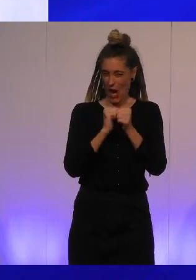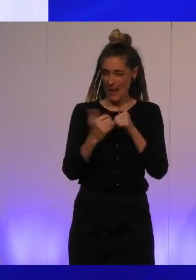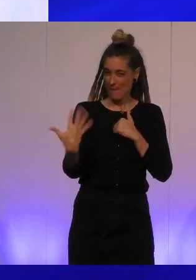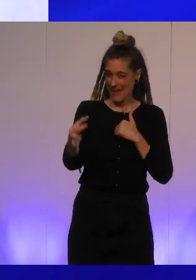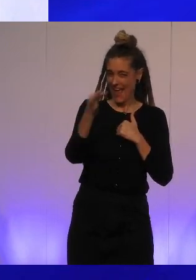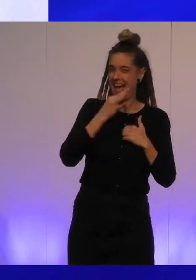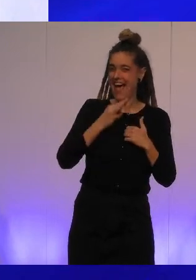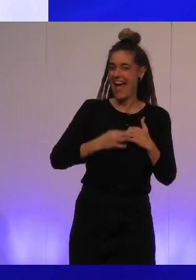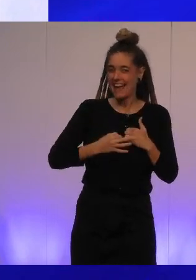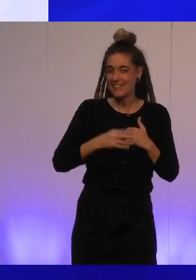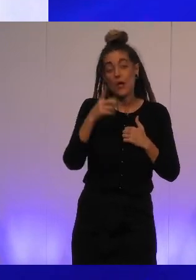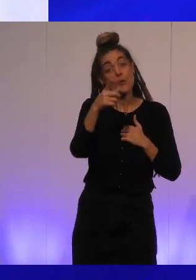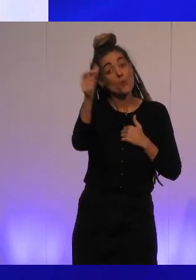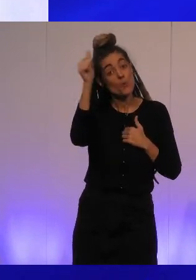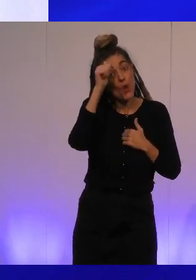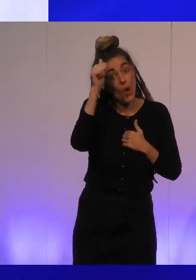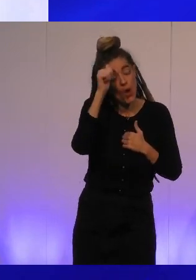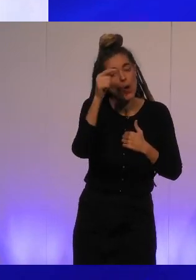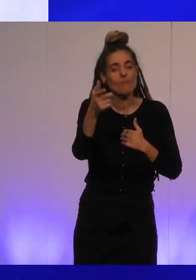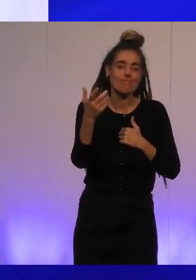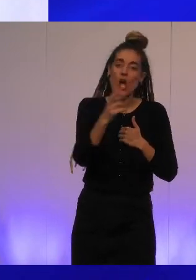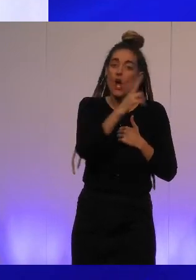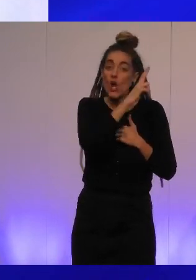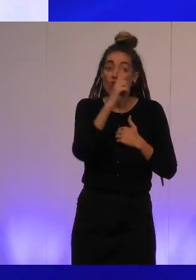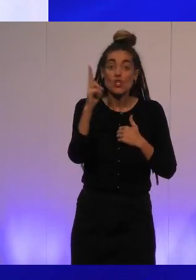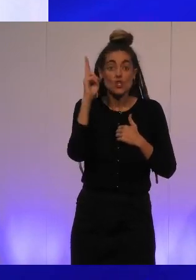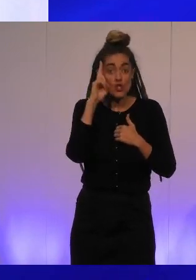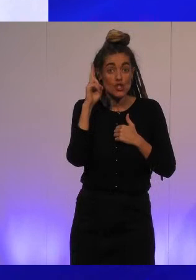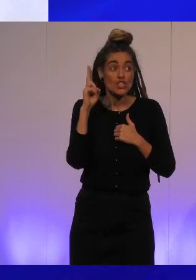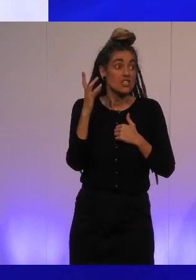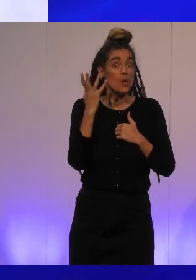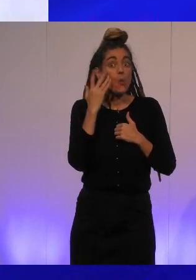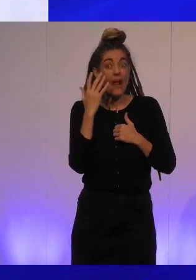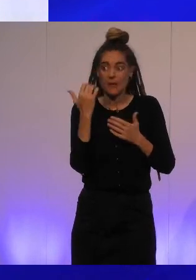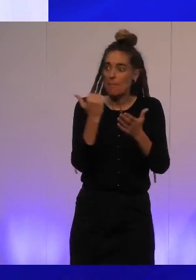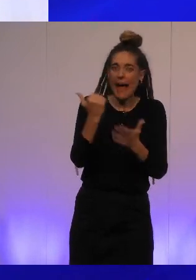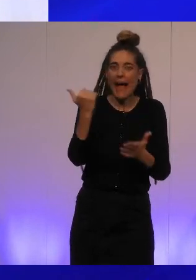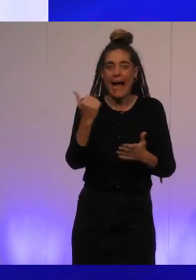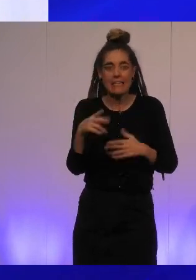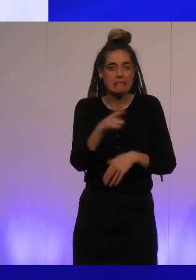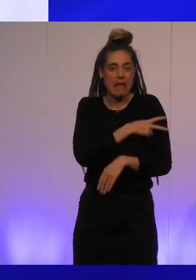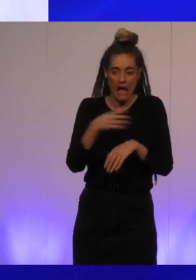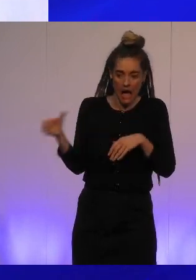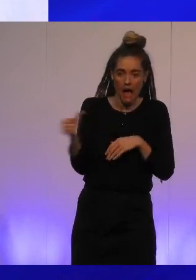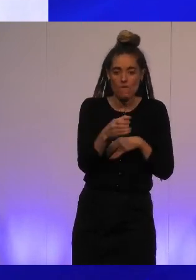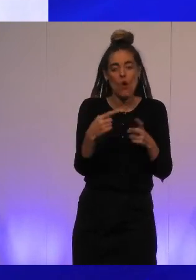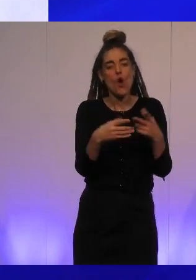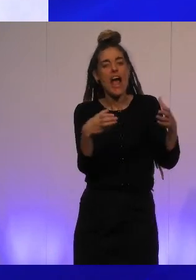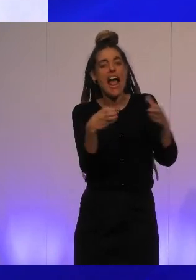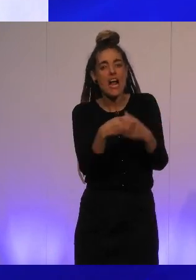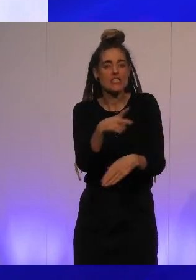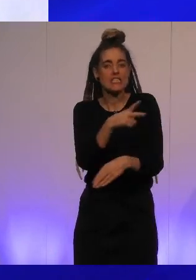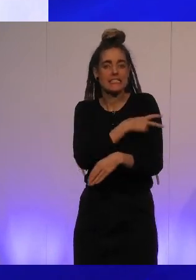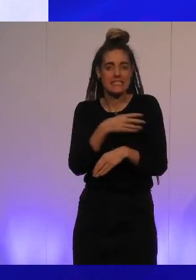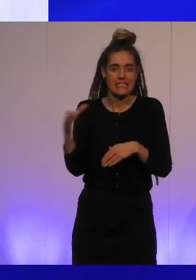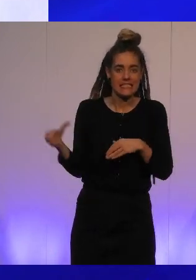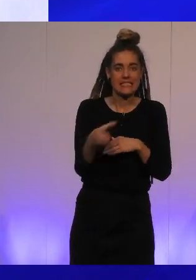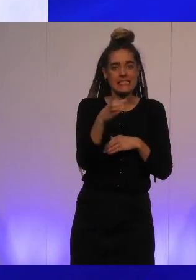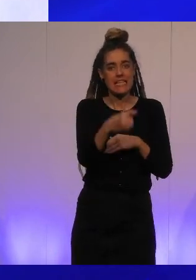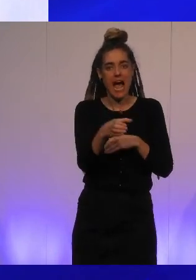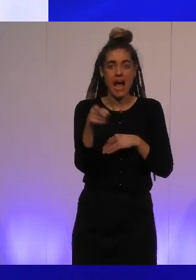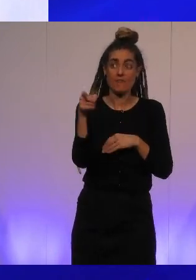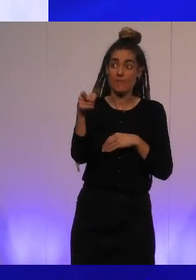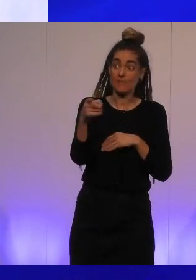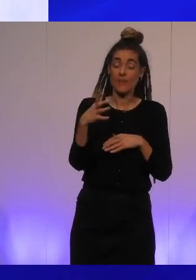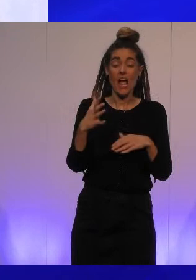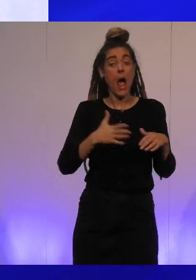know that when we take nurses in off the bank or through agency, there are often incentive payments. But we've